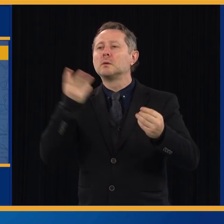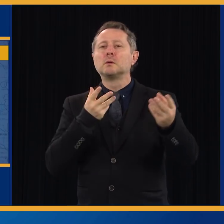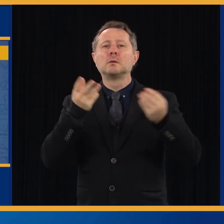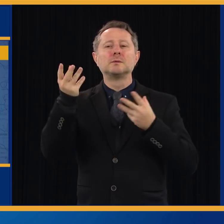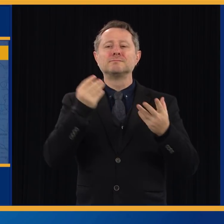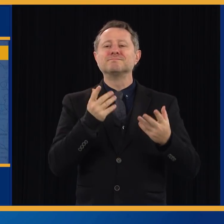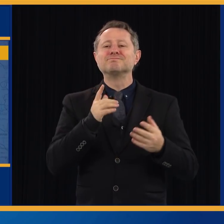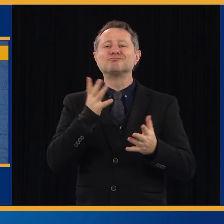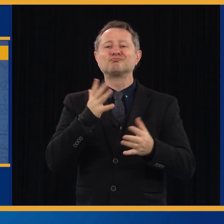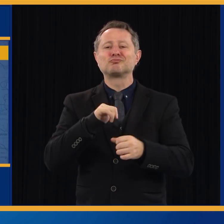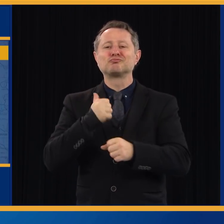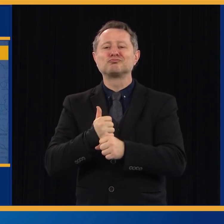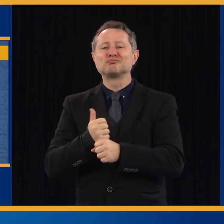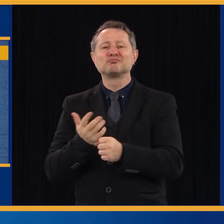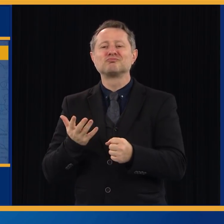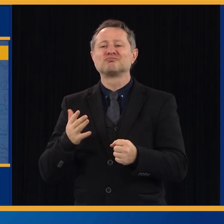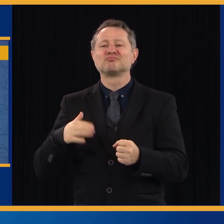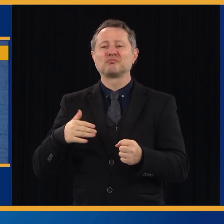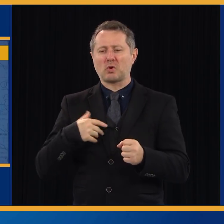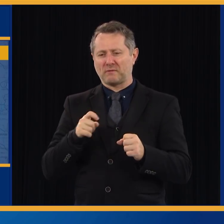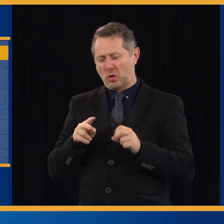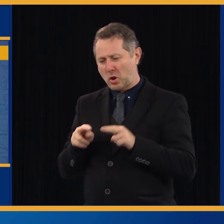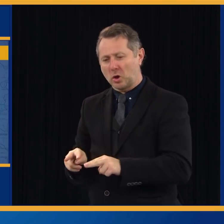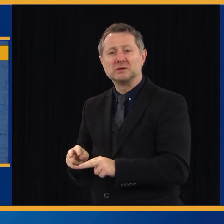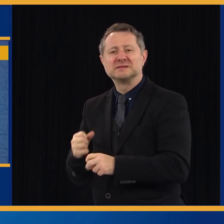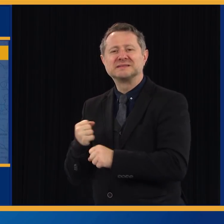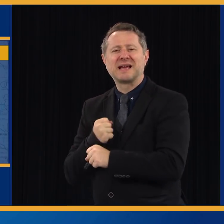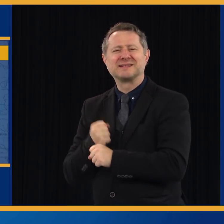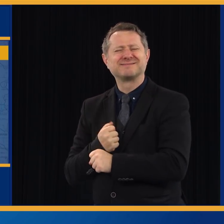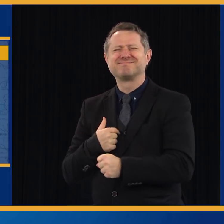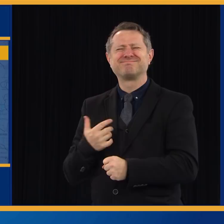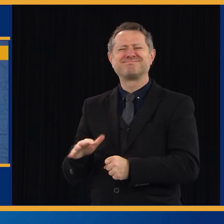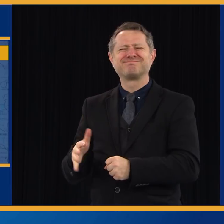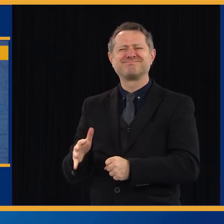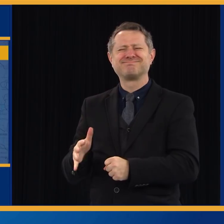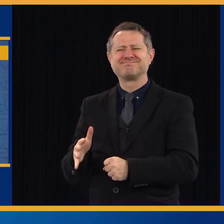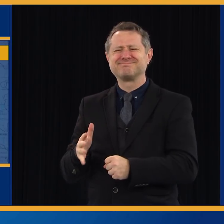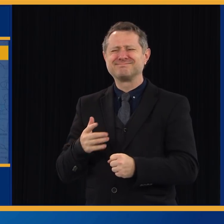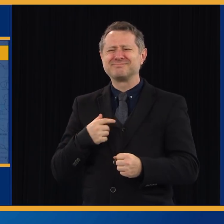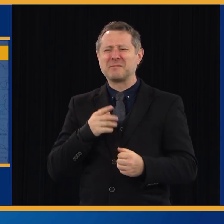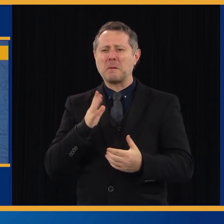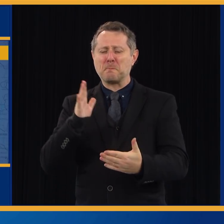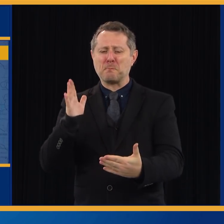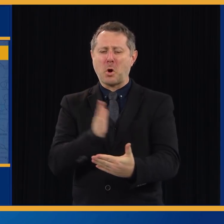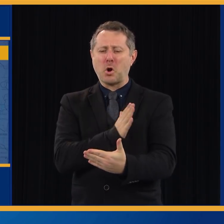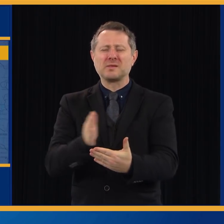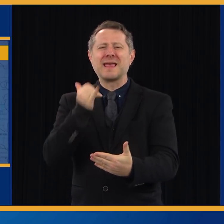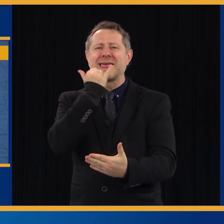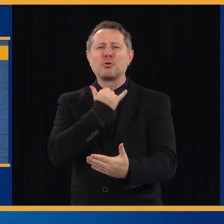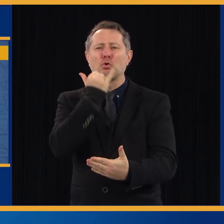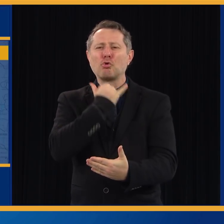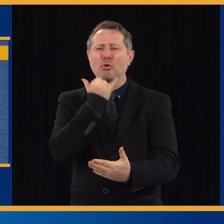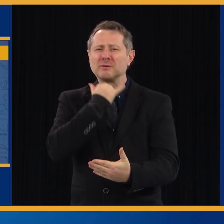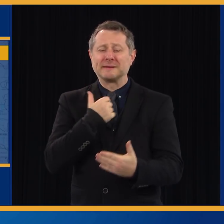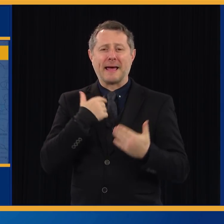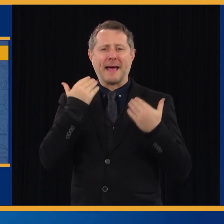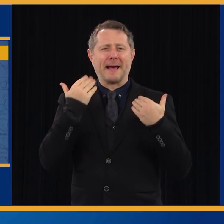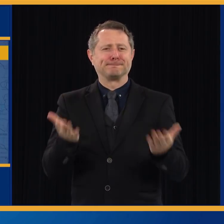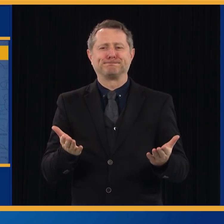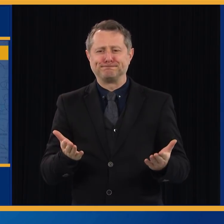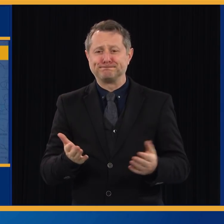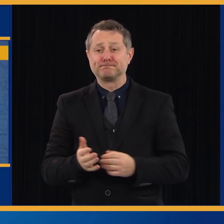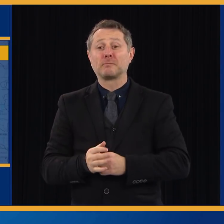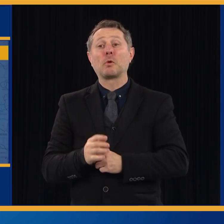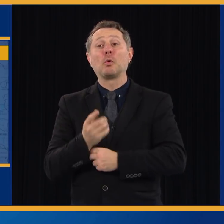So from a statistical point of view, I don't know exactly what the margin of error is, with all due respect to the great statisticians doing